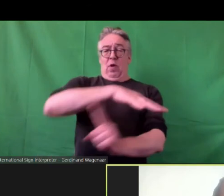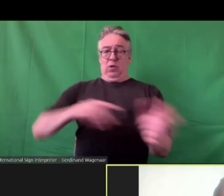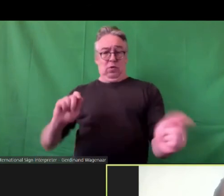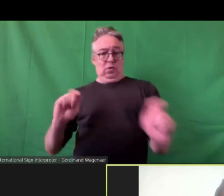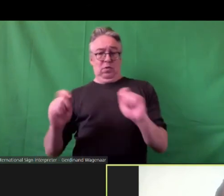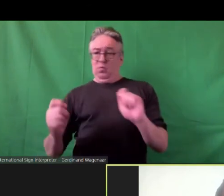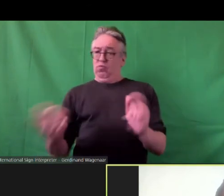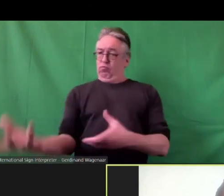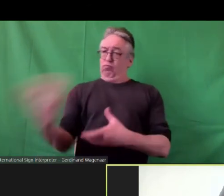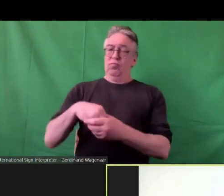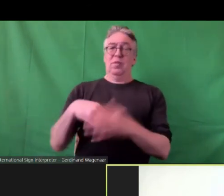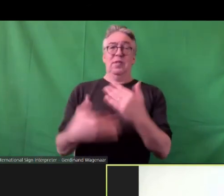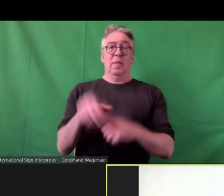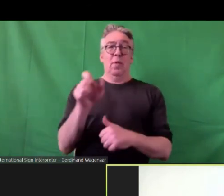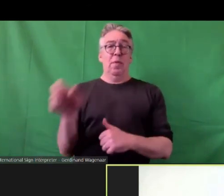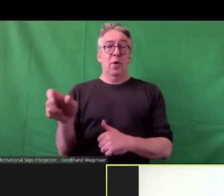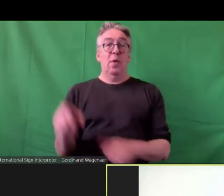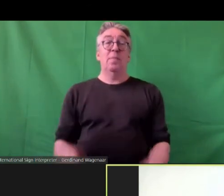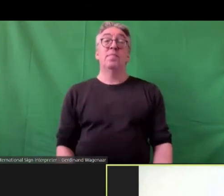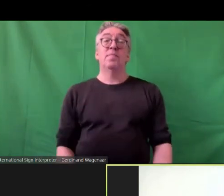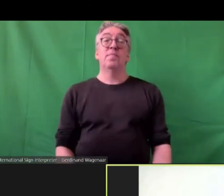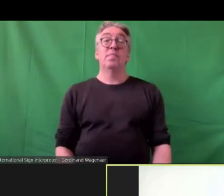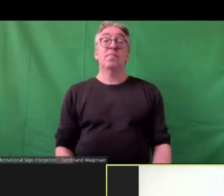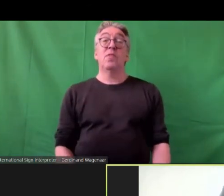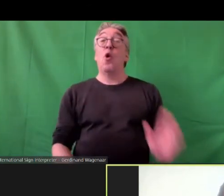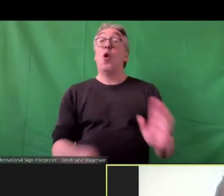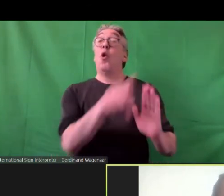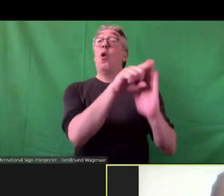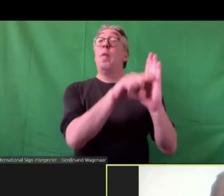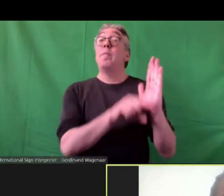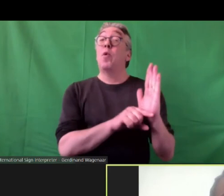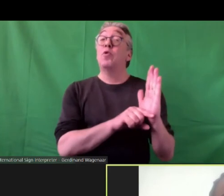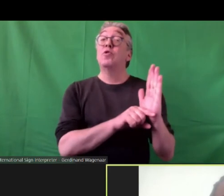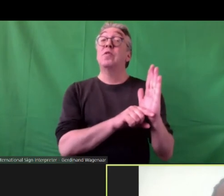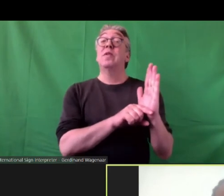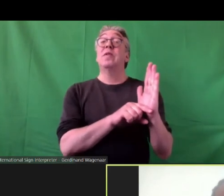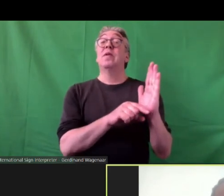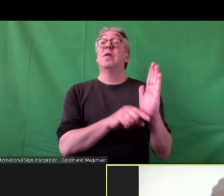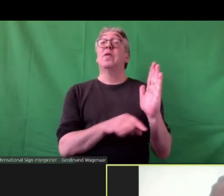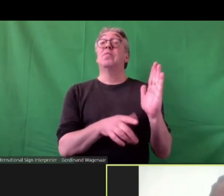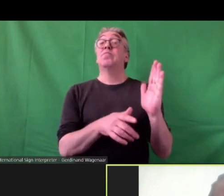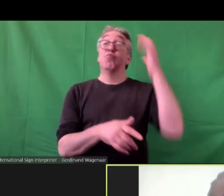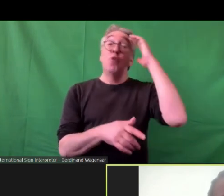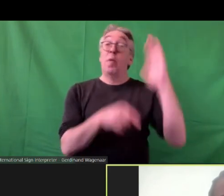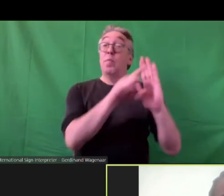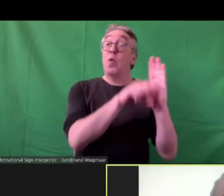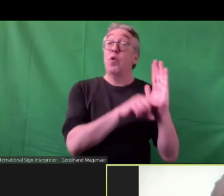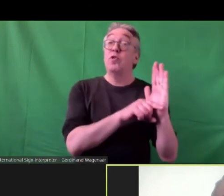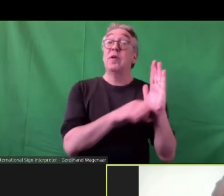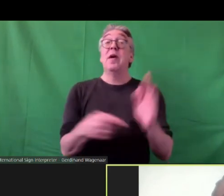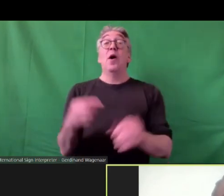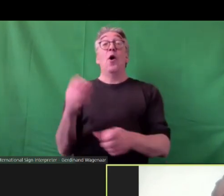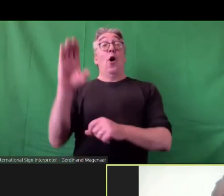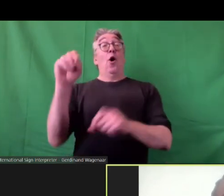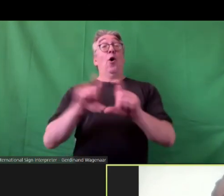ensuring that the policies that they develop within their workplaces are inclusive of persons with disabilities,